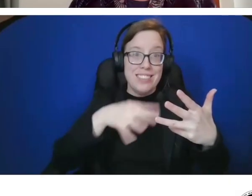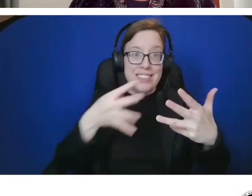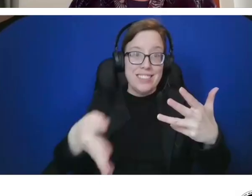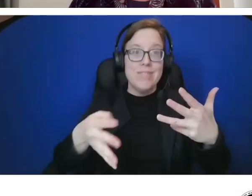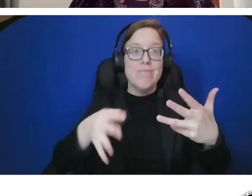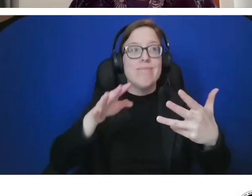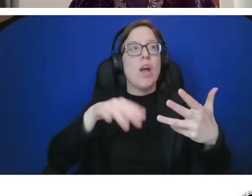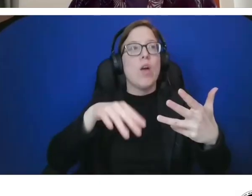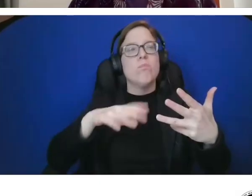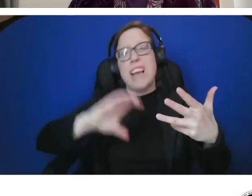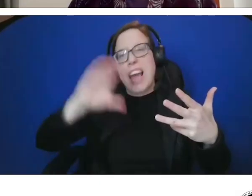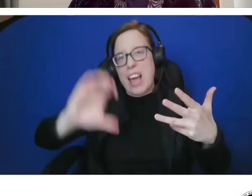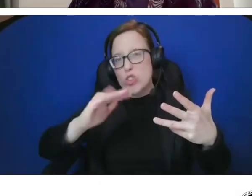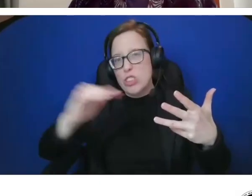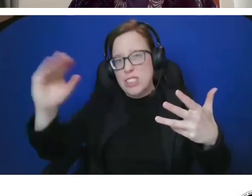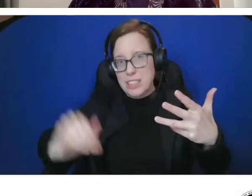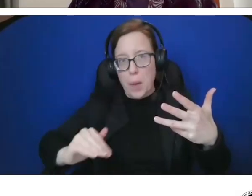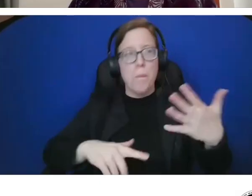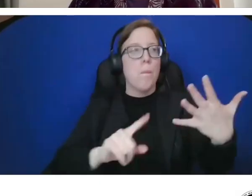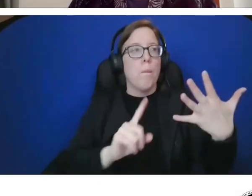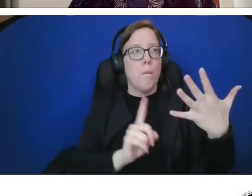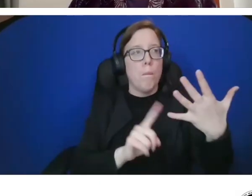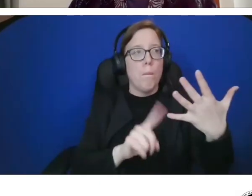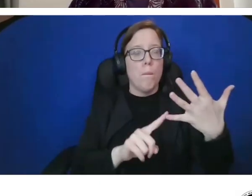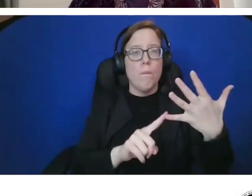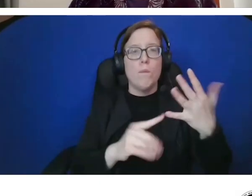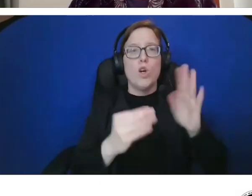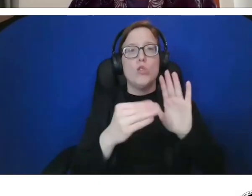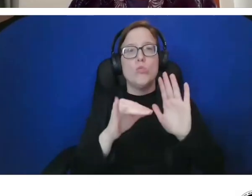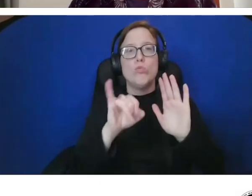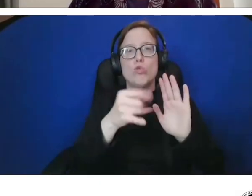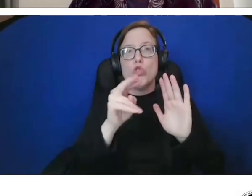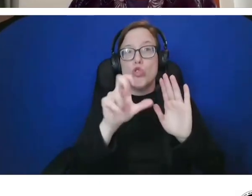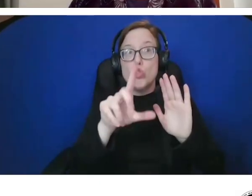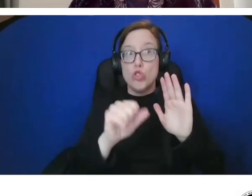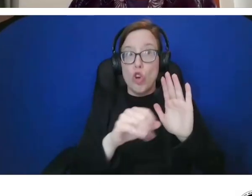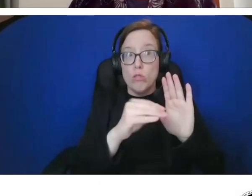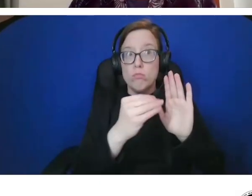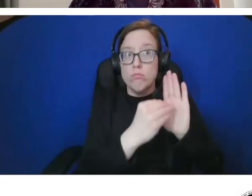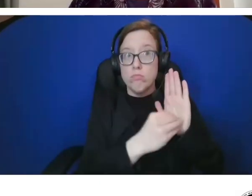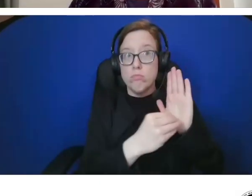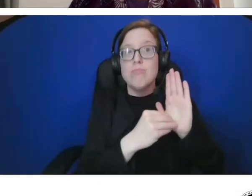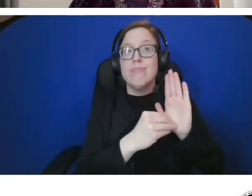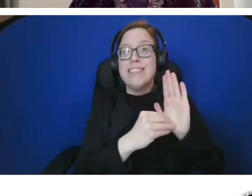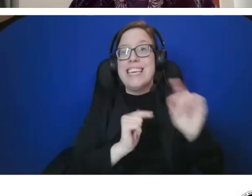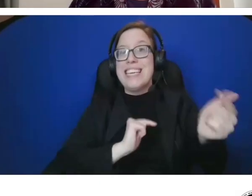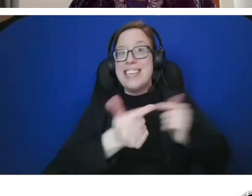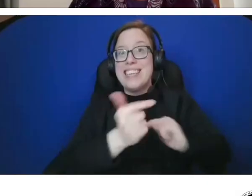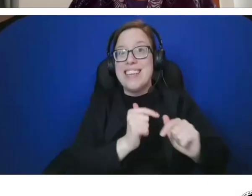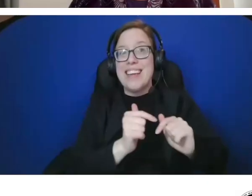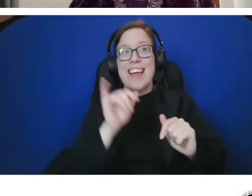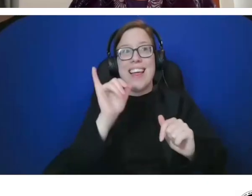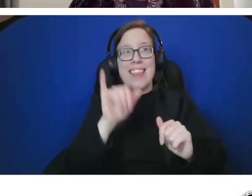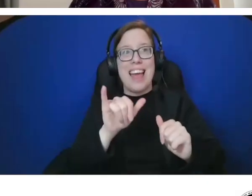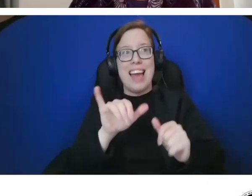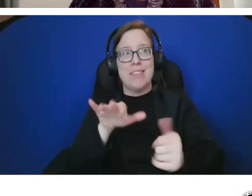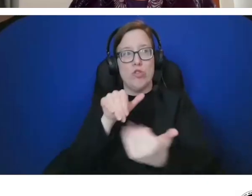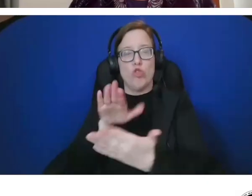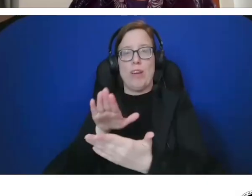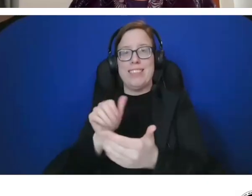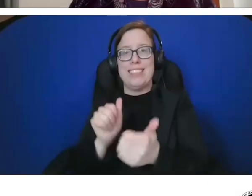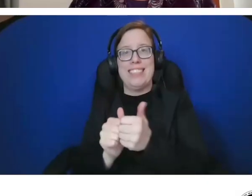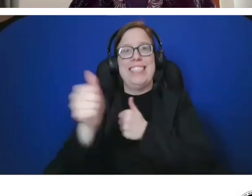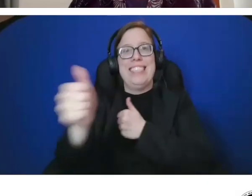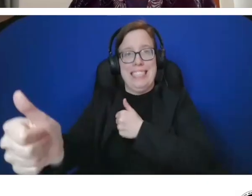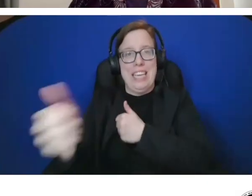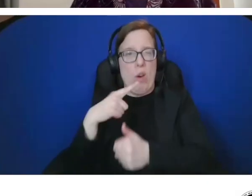calendar systems. And the next one is journals that are interactive and that address distancing, and I'll explain that in